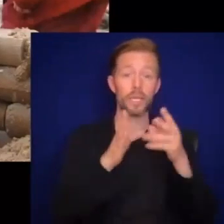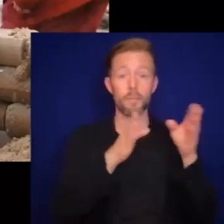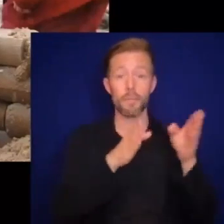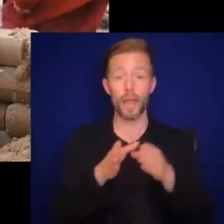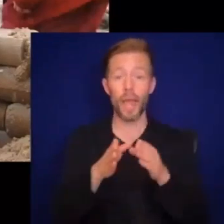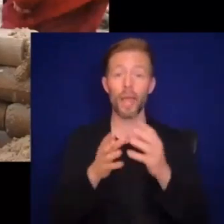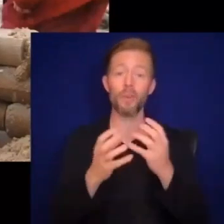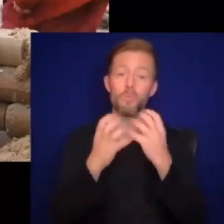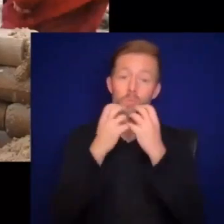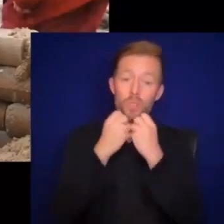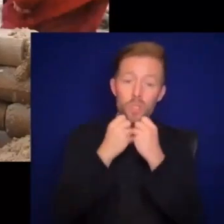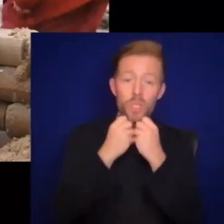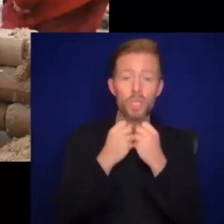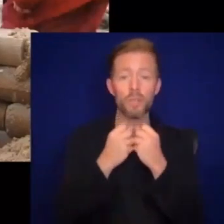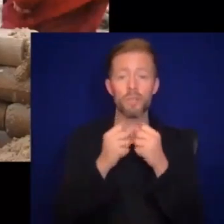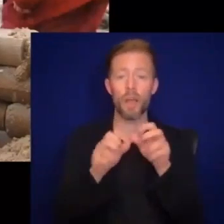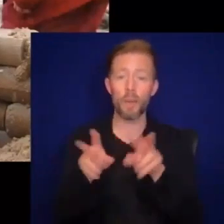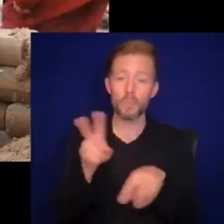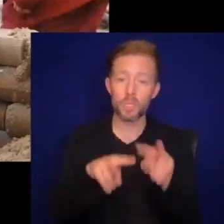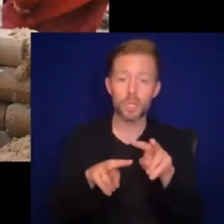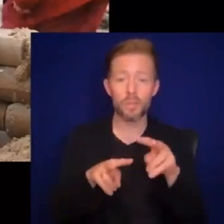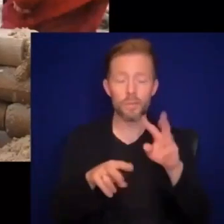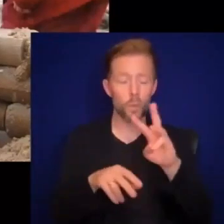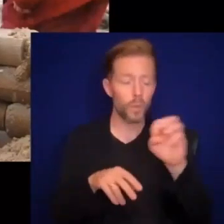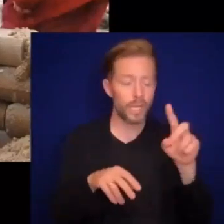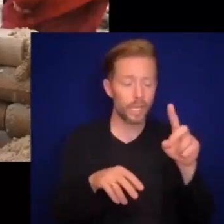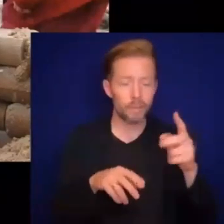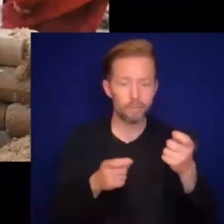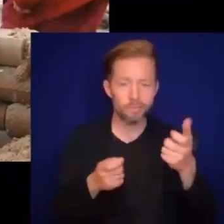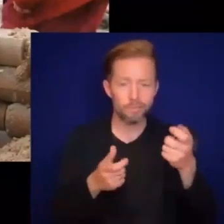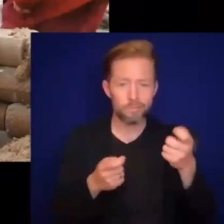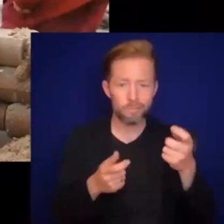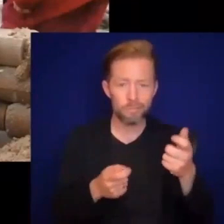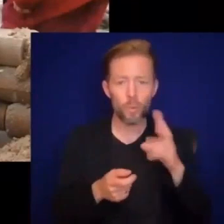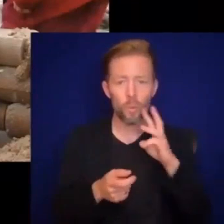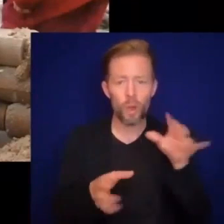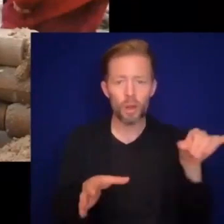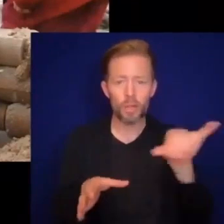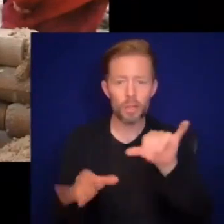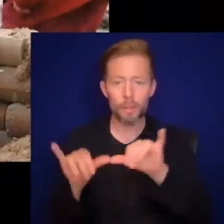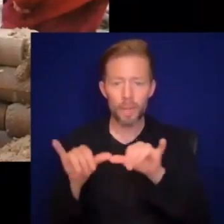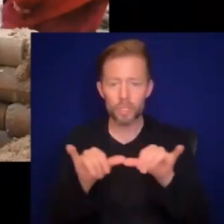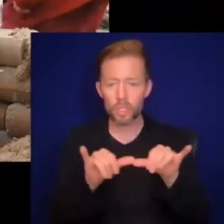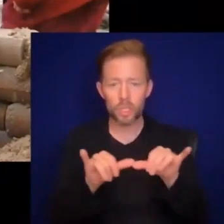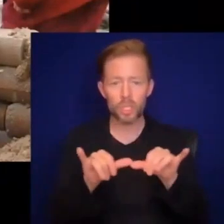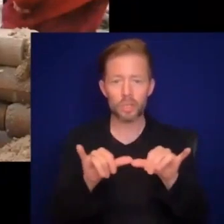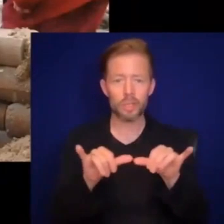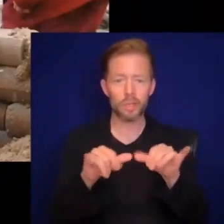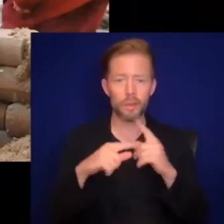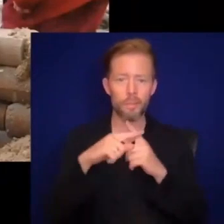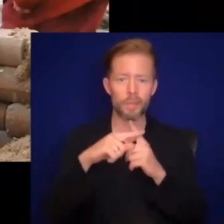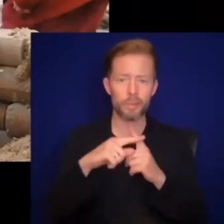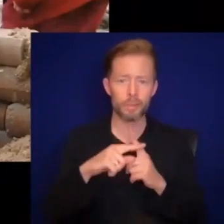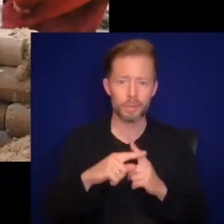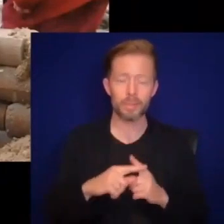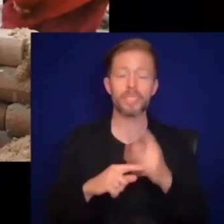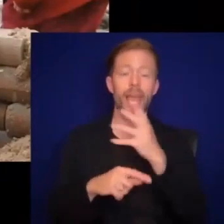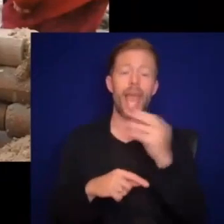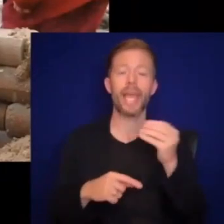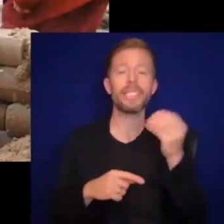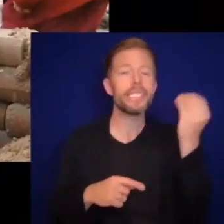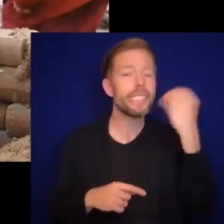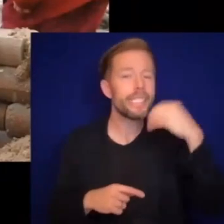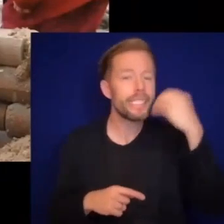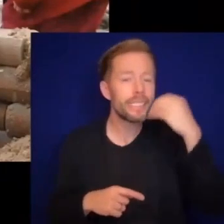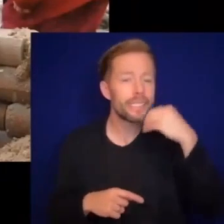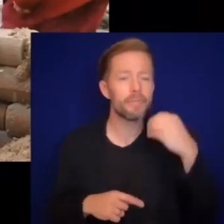predict, plan, preserve, observe, weed, and water, measure, etc., and